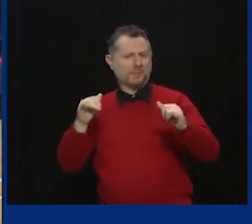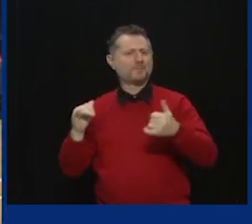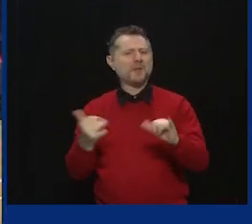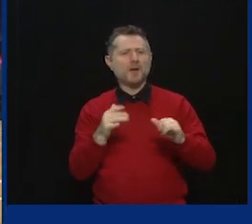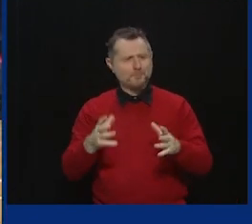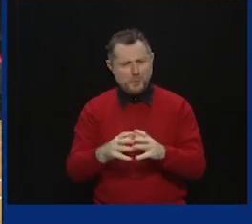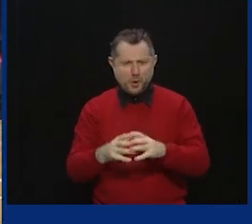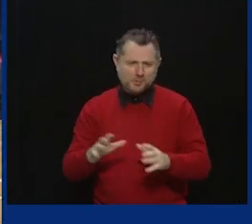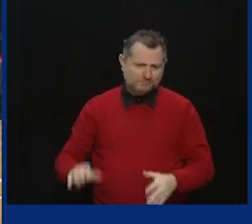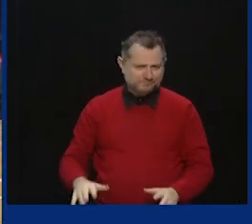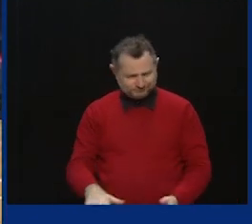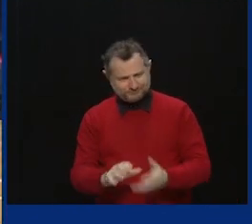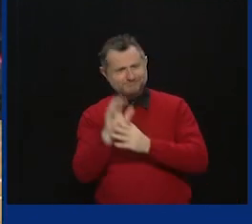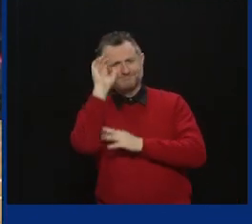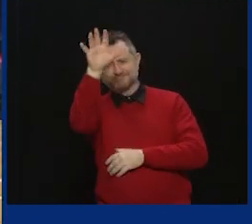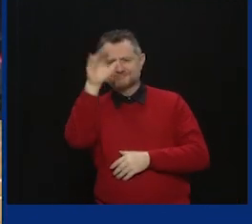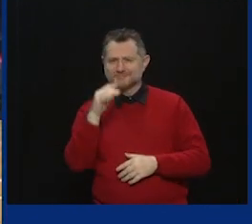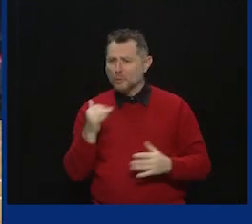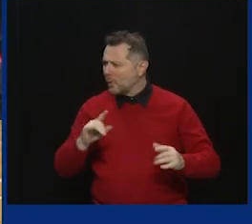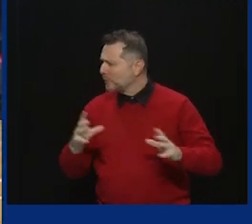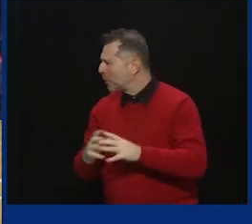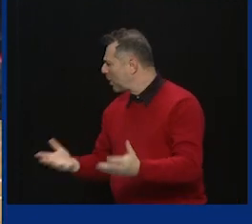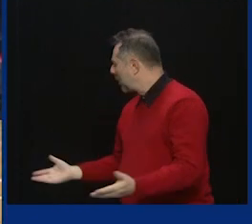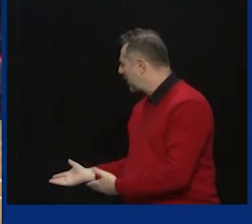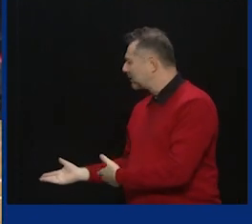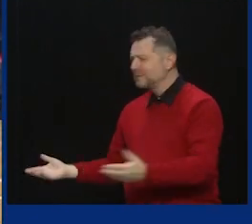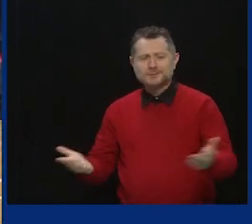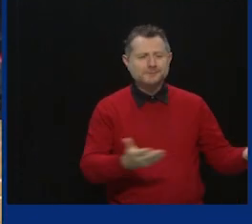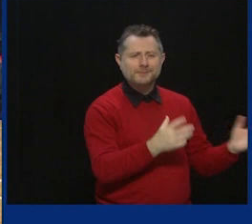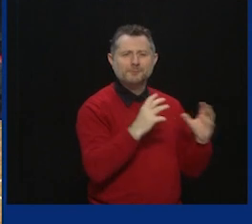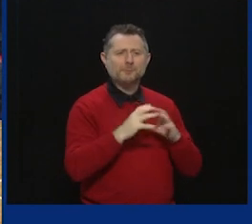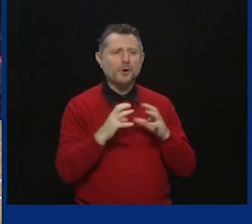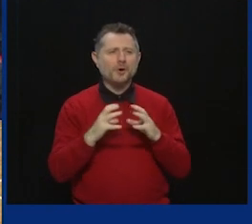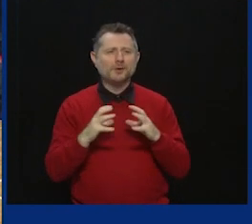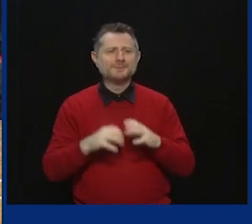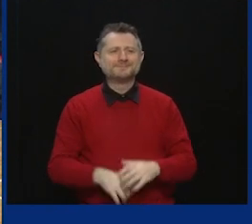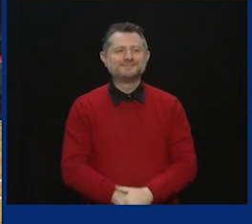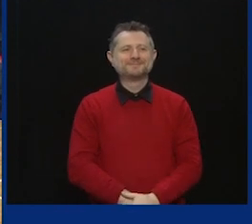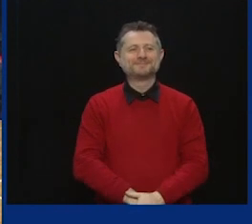play some ball. Good work.